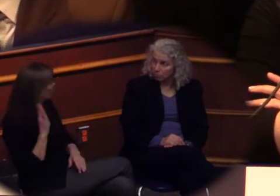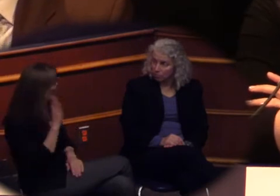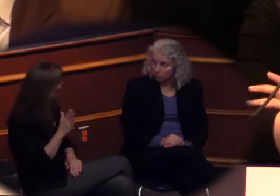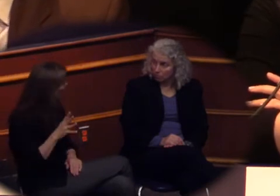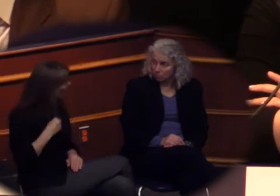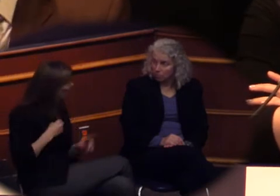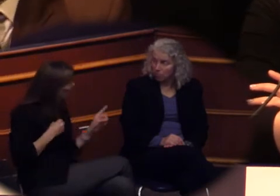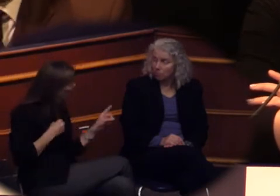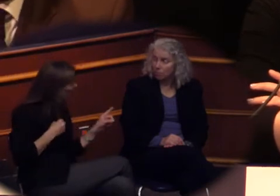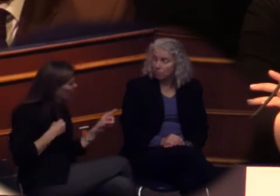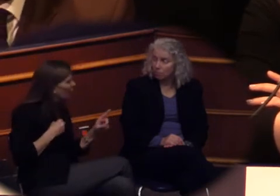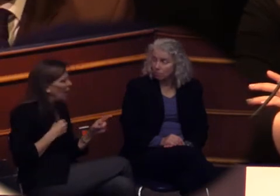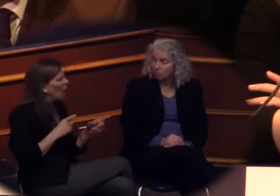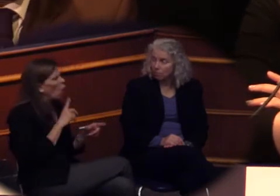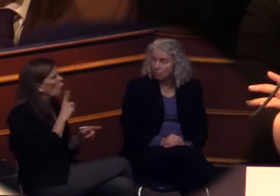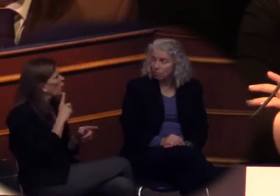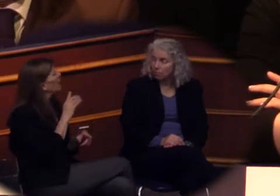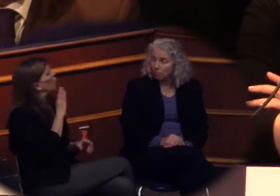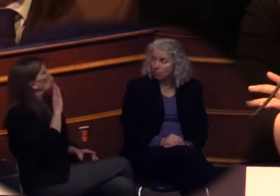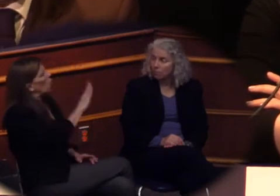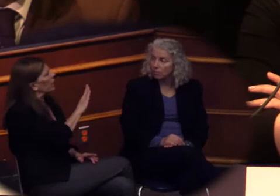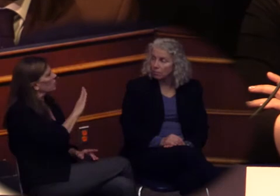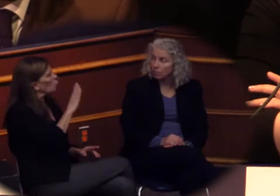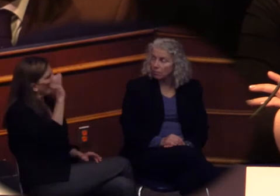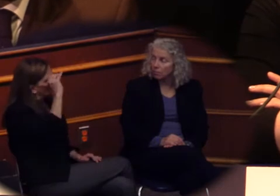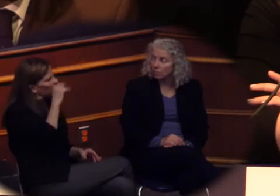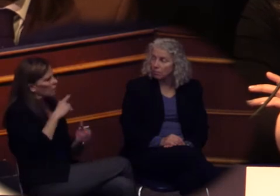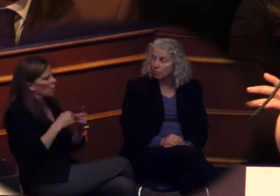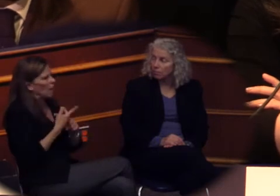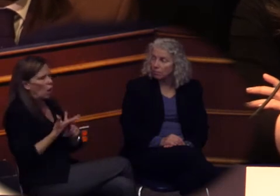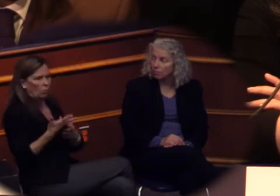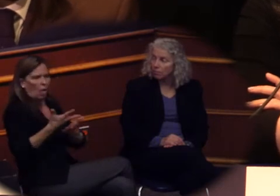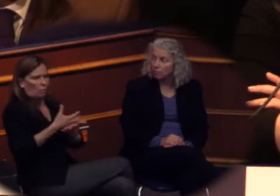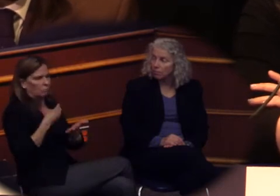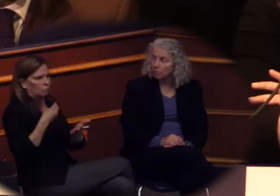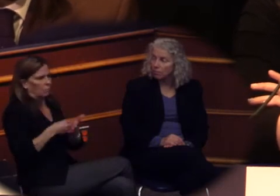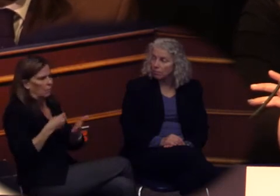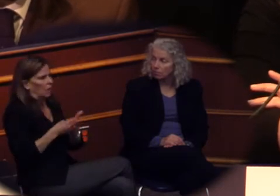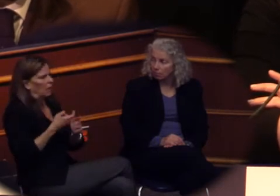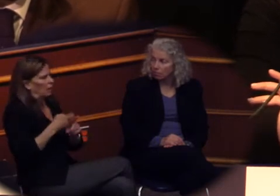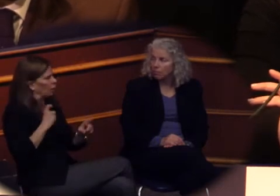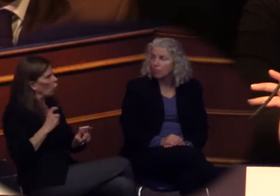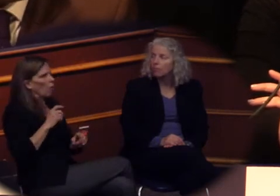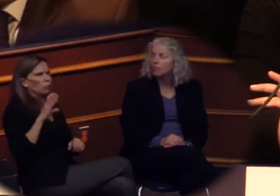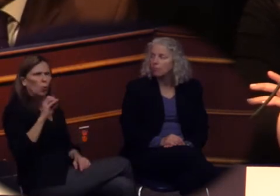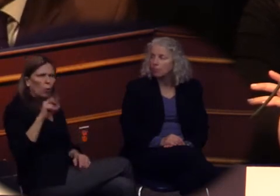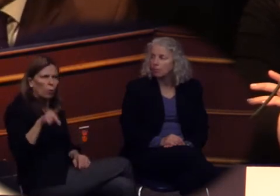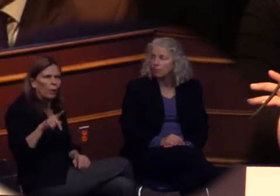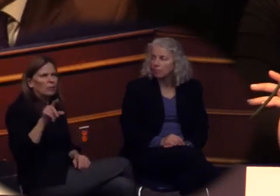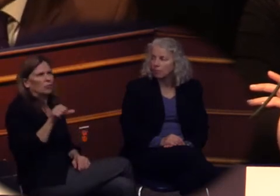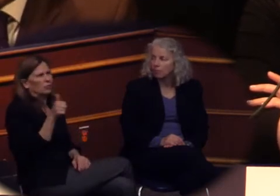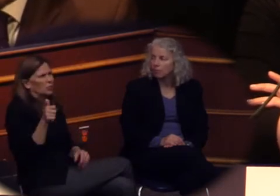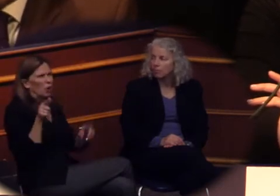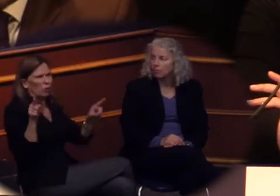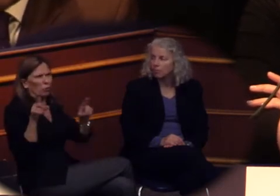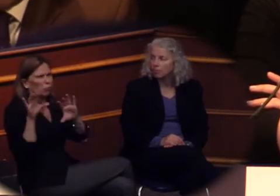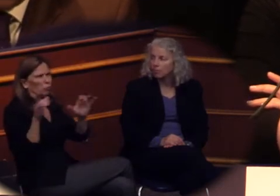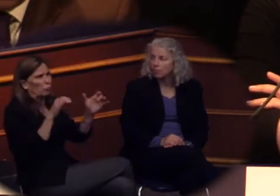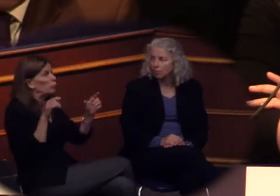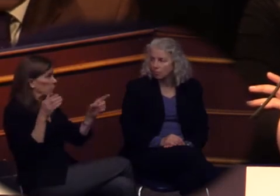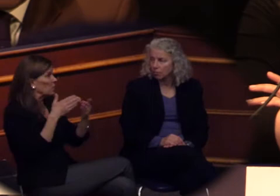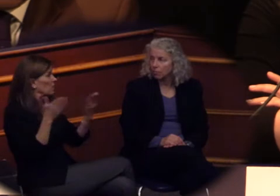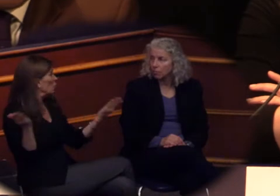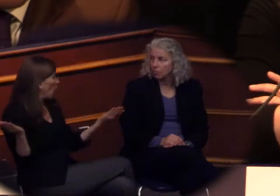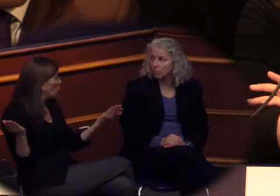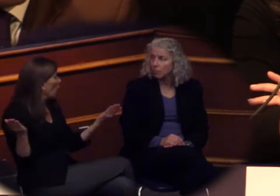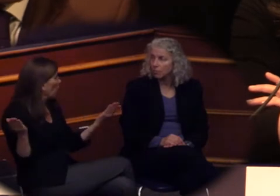And really, what is your view about taking money from corporate lobbyists, corporations, and other such groups in general?